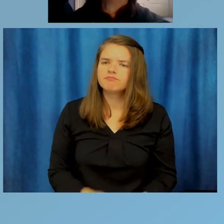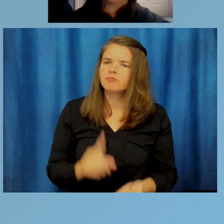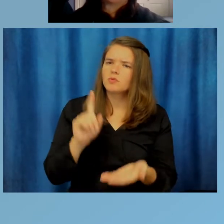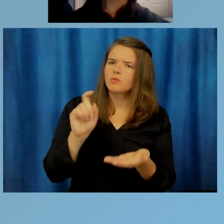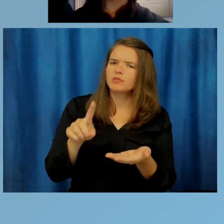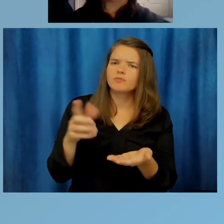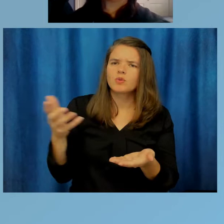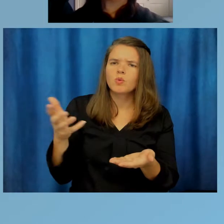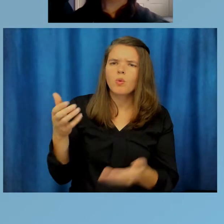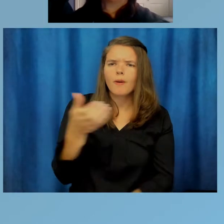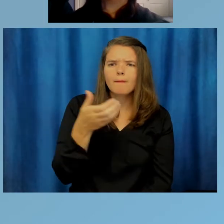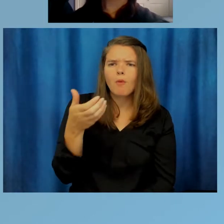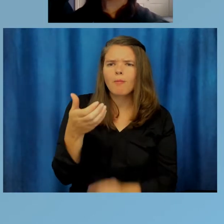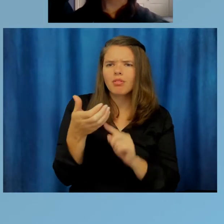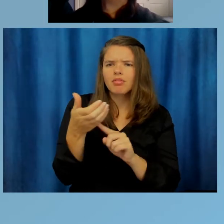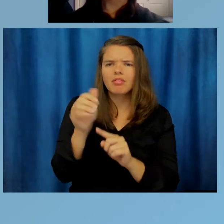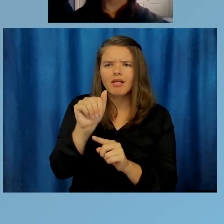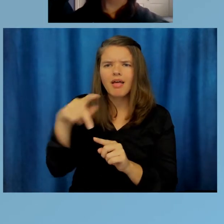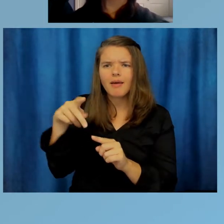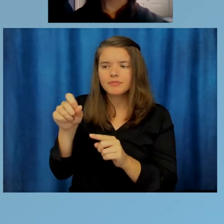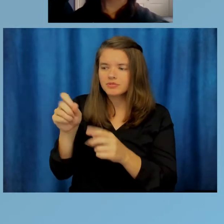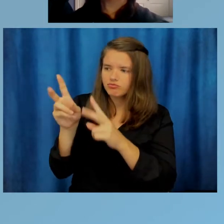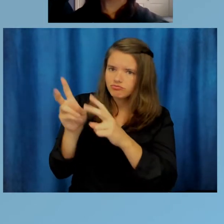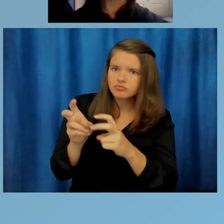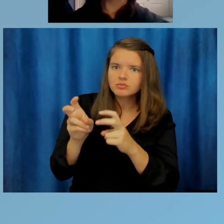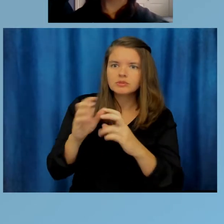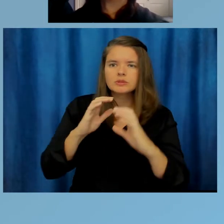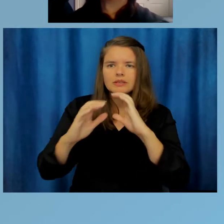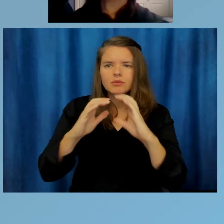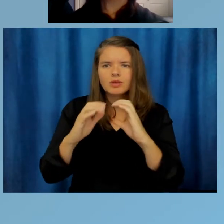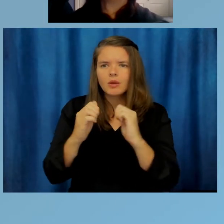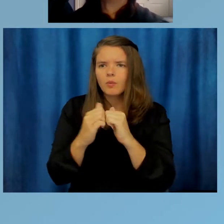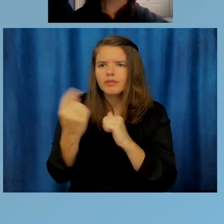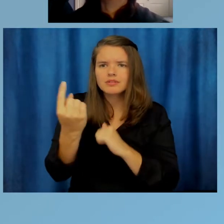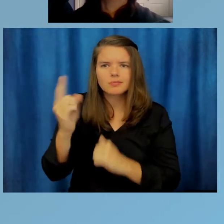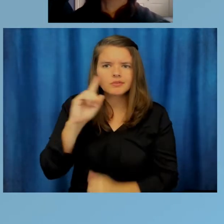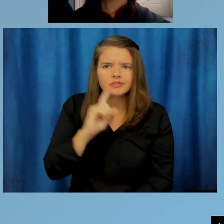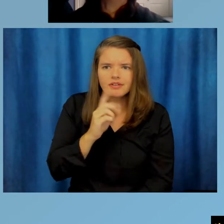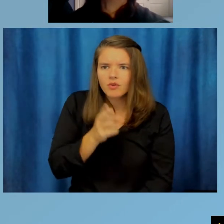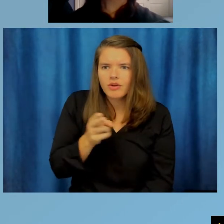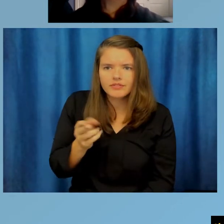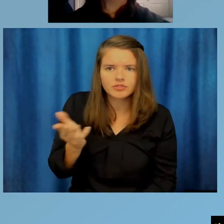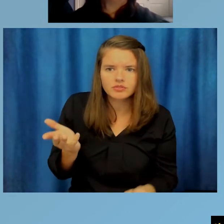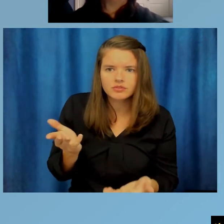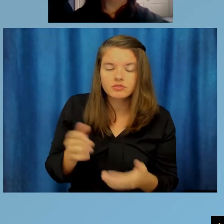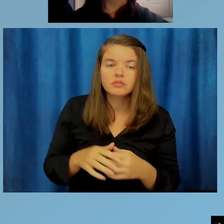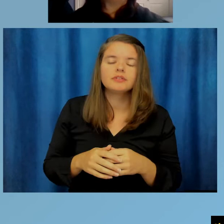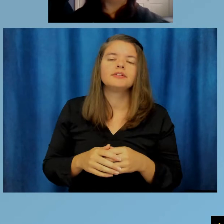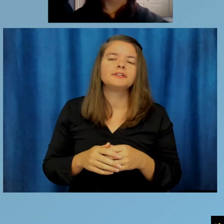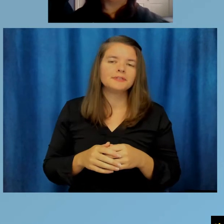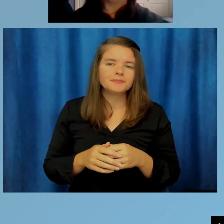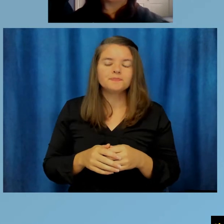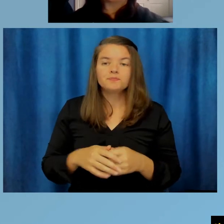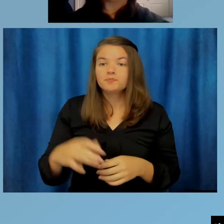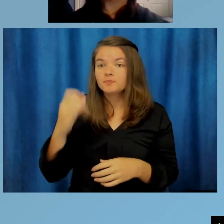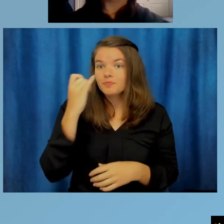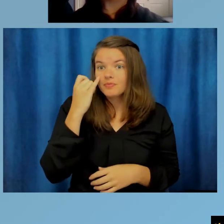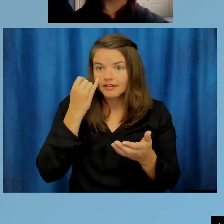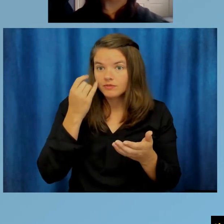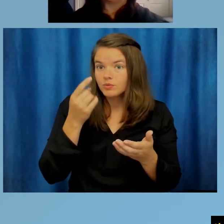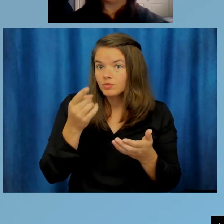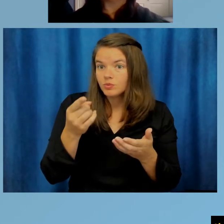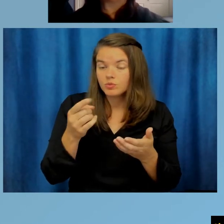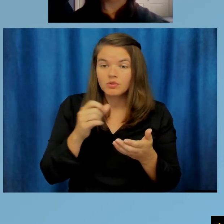What mobile apps are there available to communicate with someone that is deaf or hard of hearing? So basically, if you